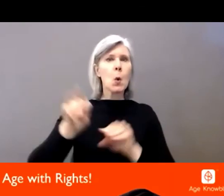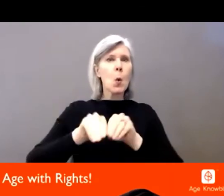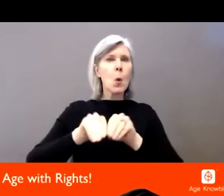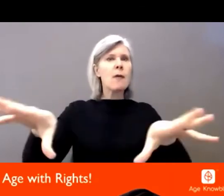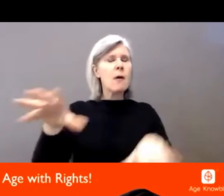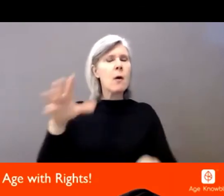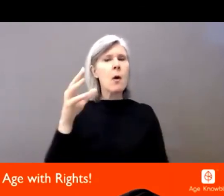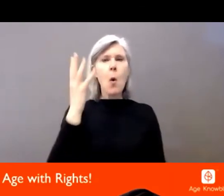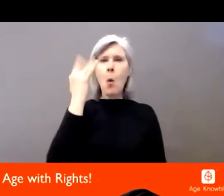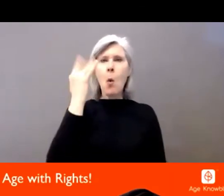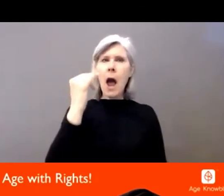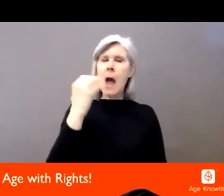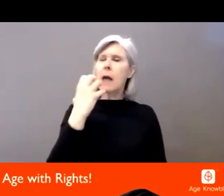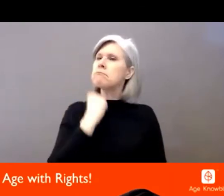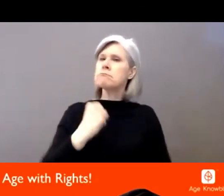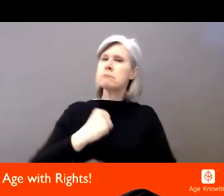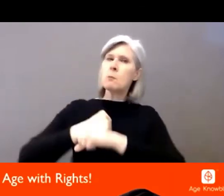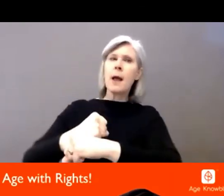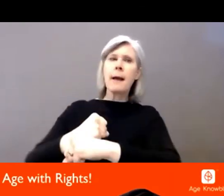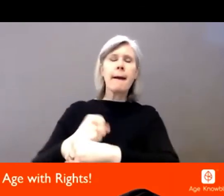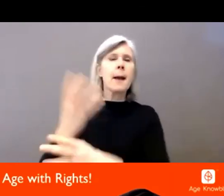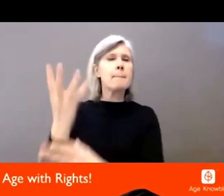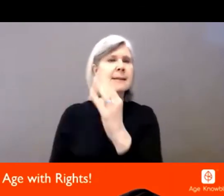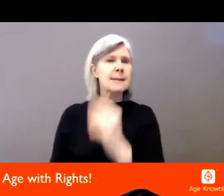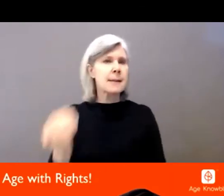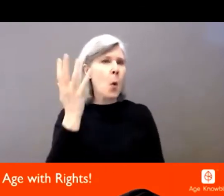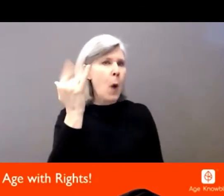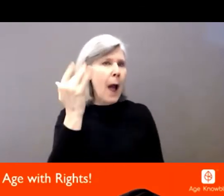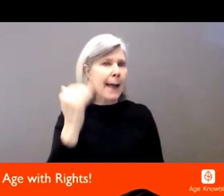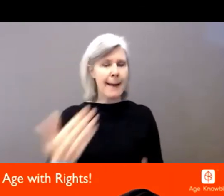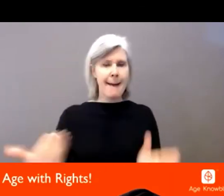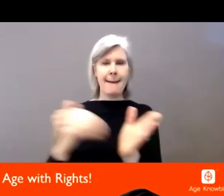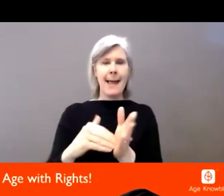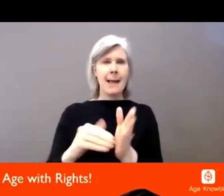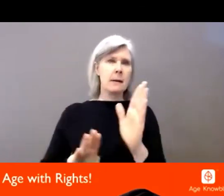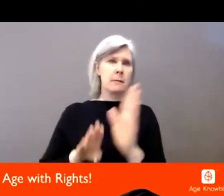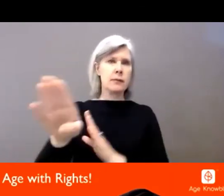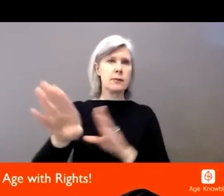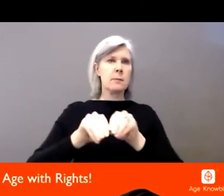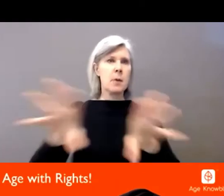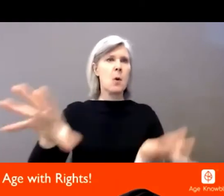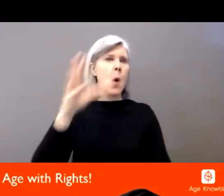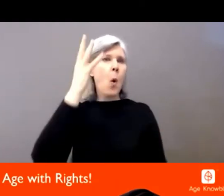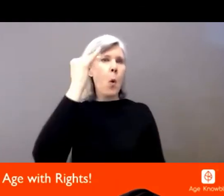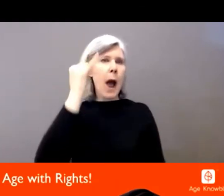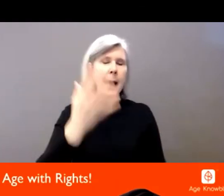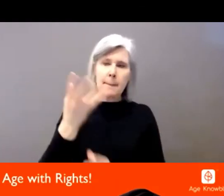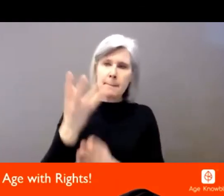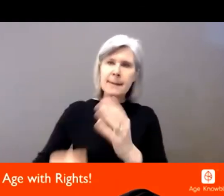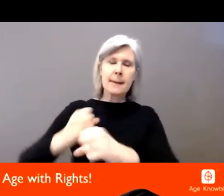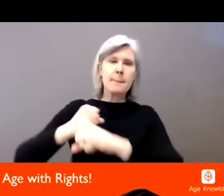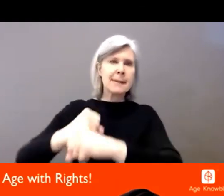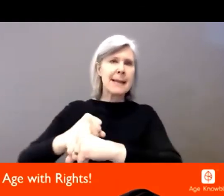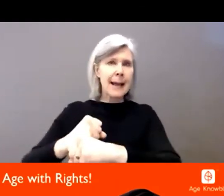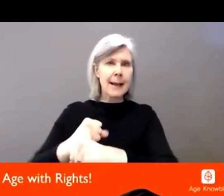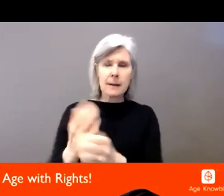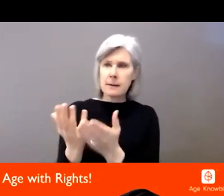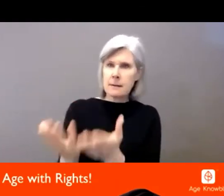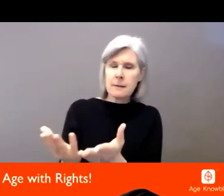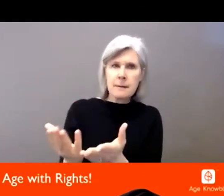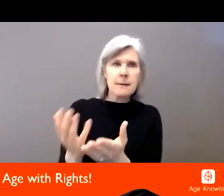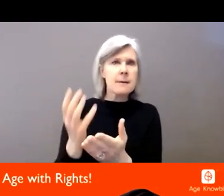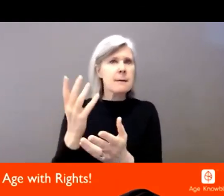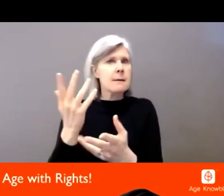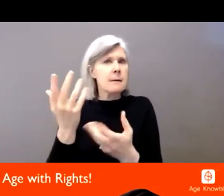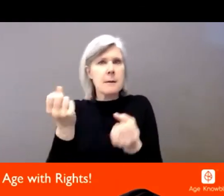it that despite knowing for decades about the underfunding and neglect of long-term care, and despite thousands